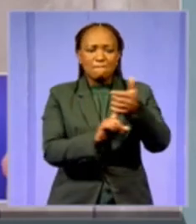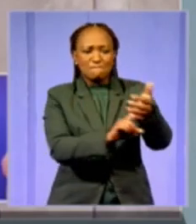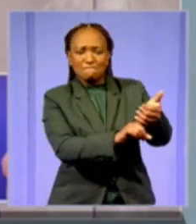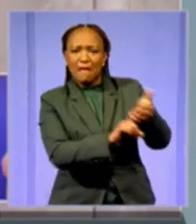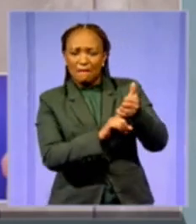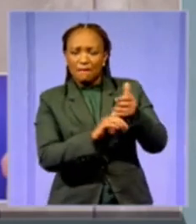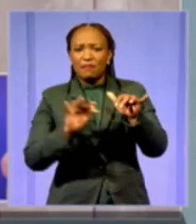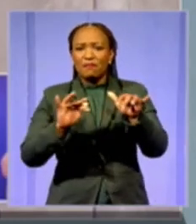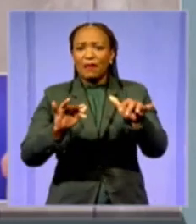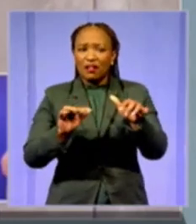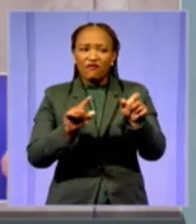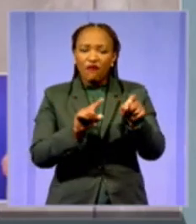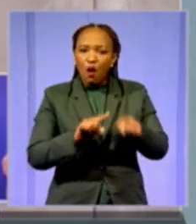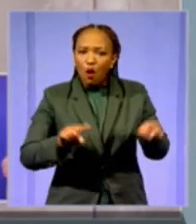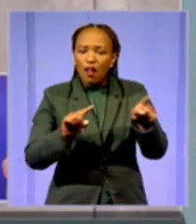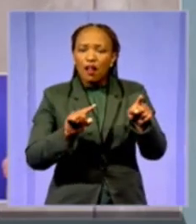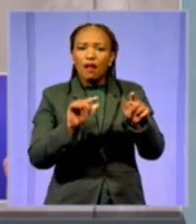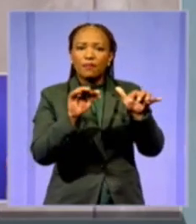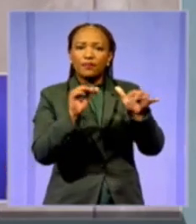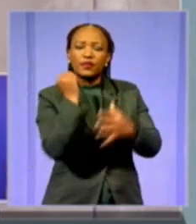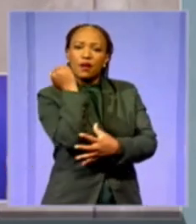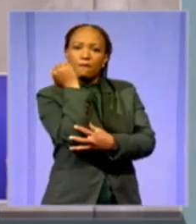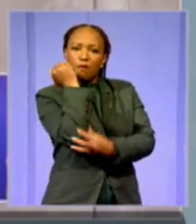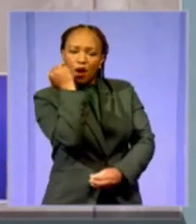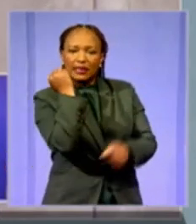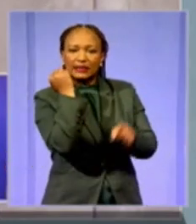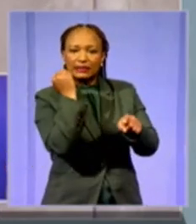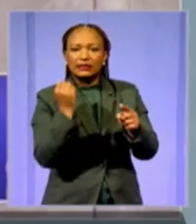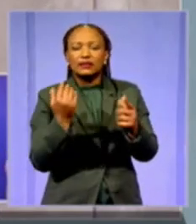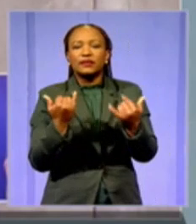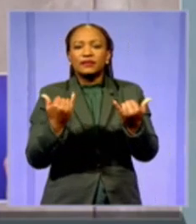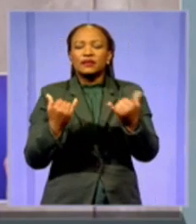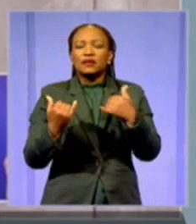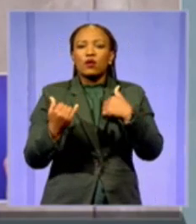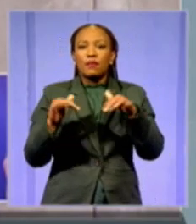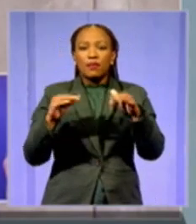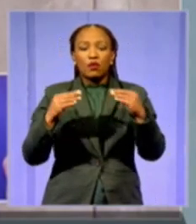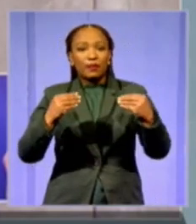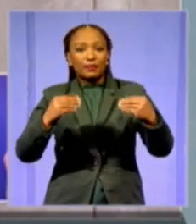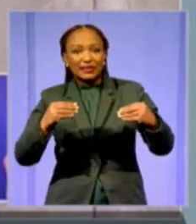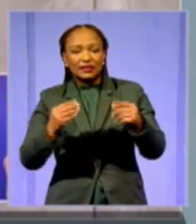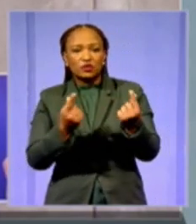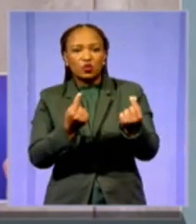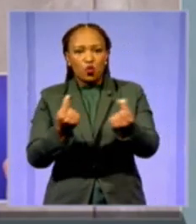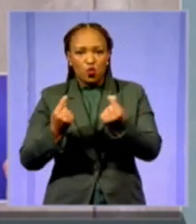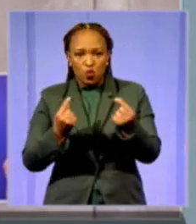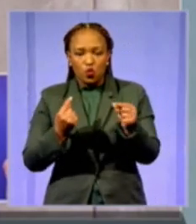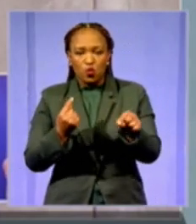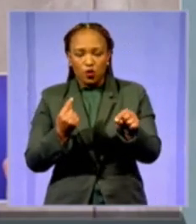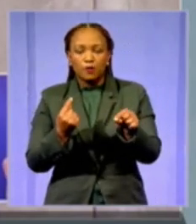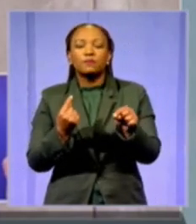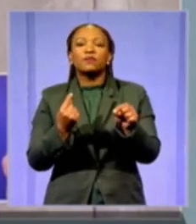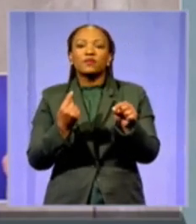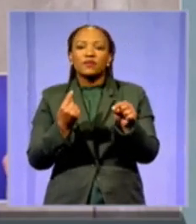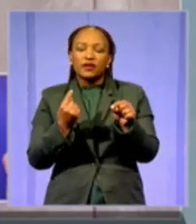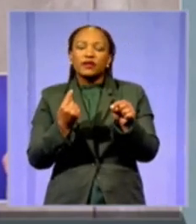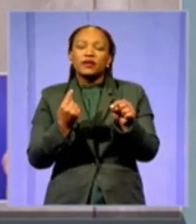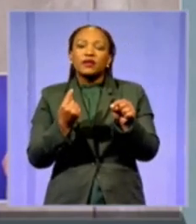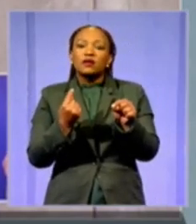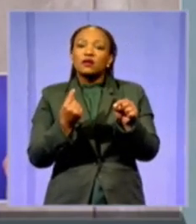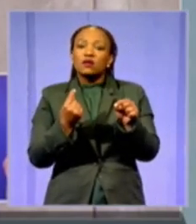on the vulnerabilities of those who are running their businesses and those who